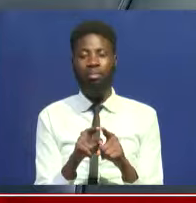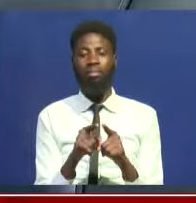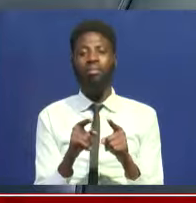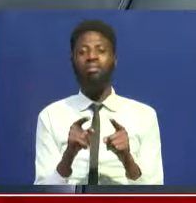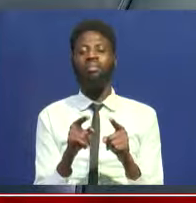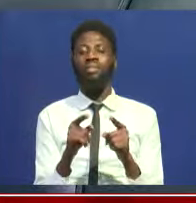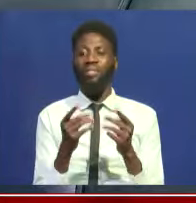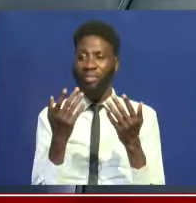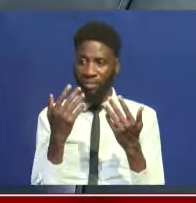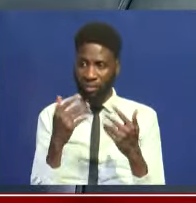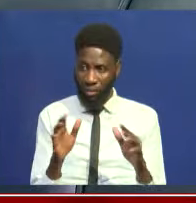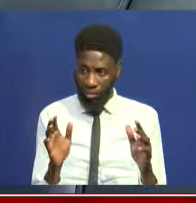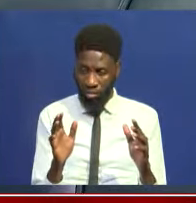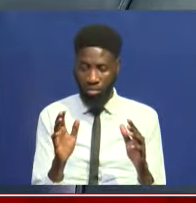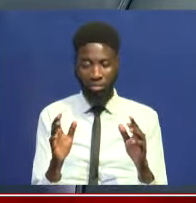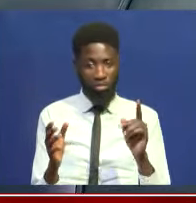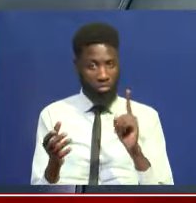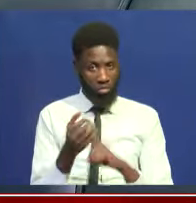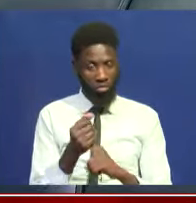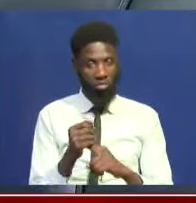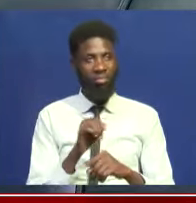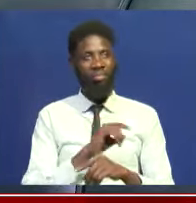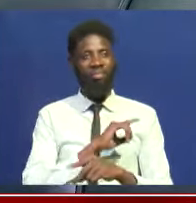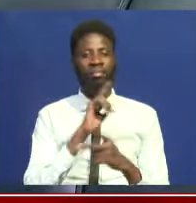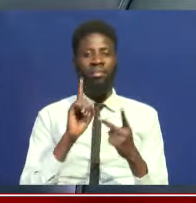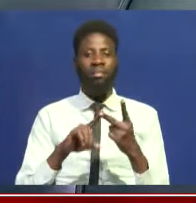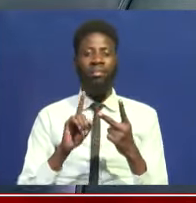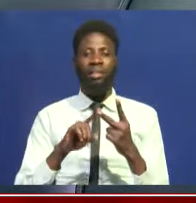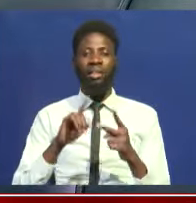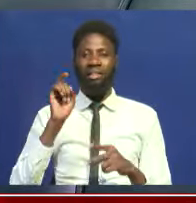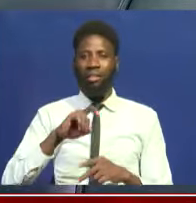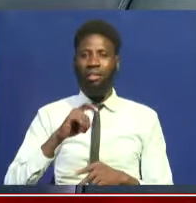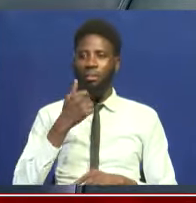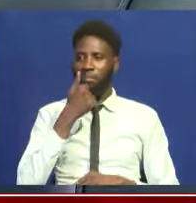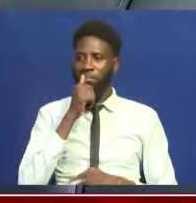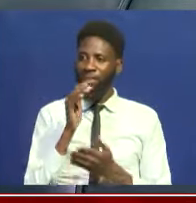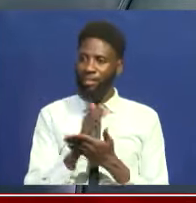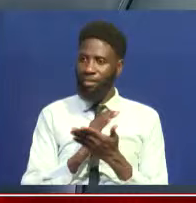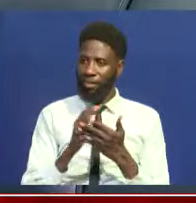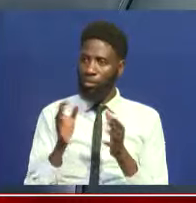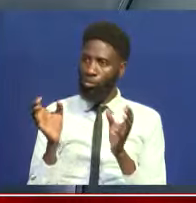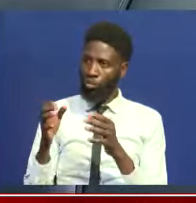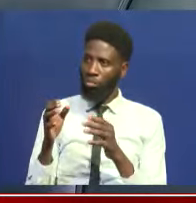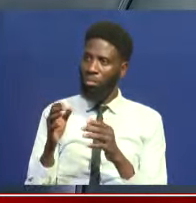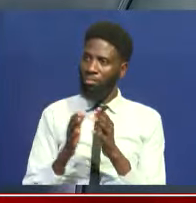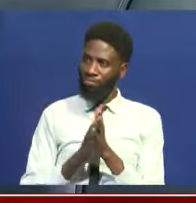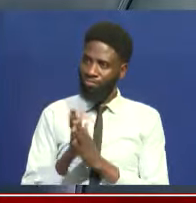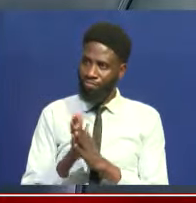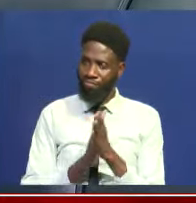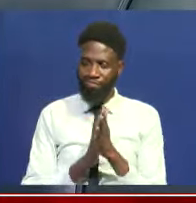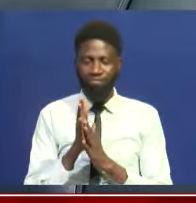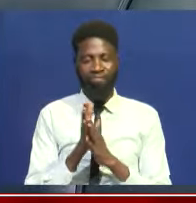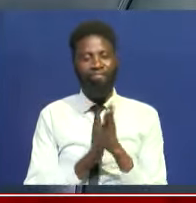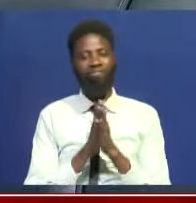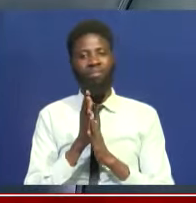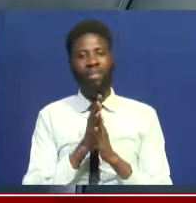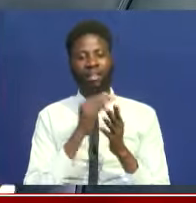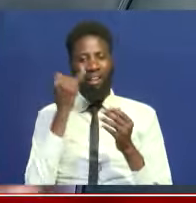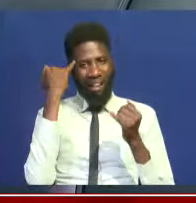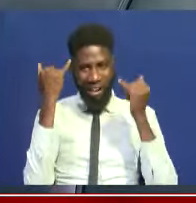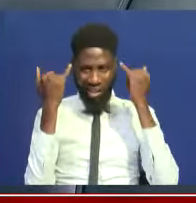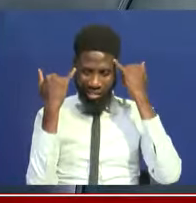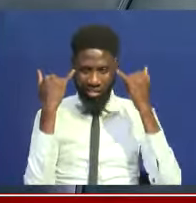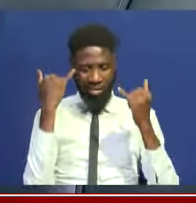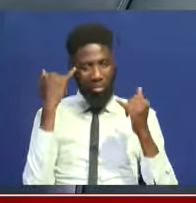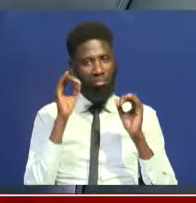obviously need to have interested private sector players with great business ideas and associated